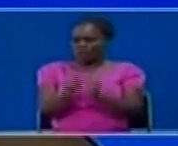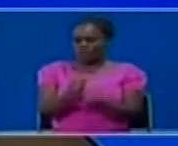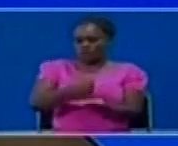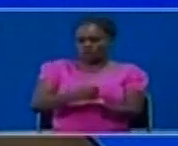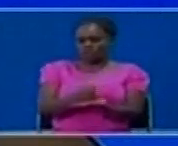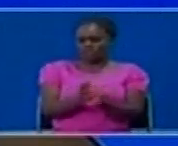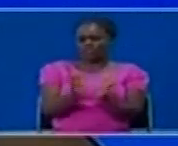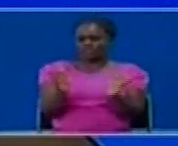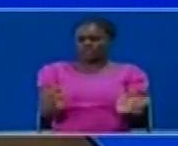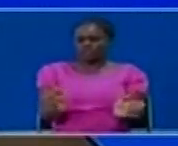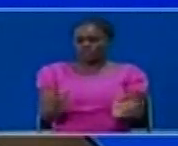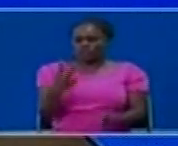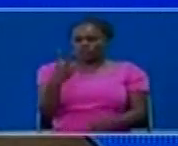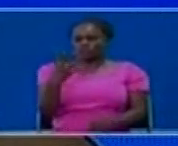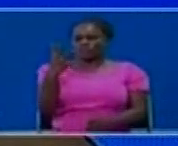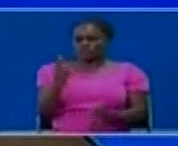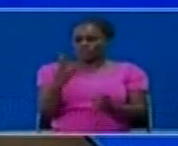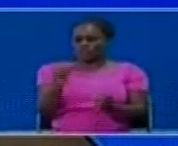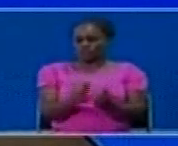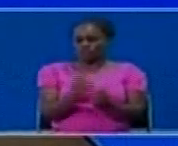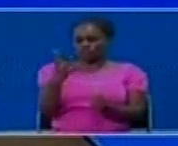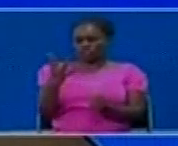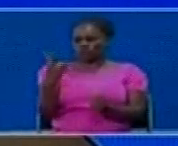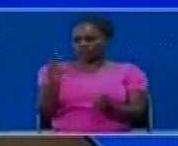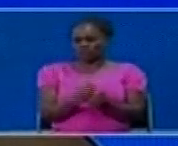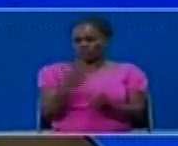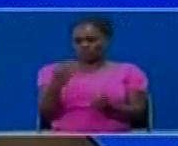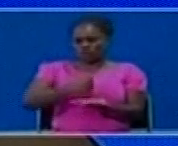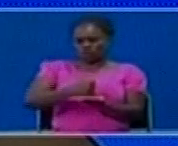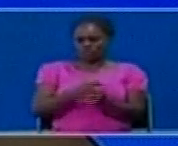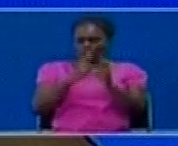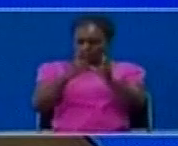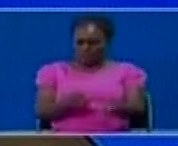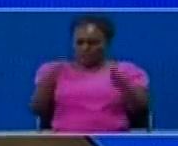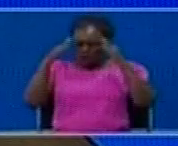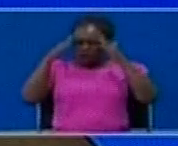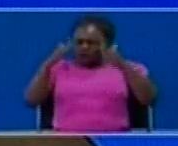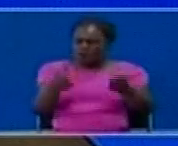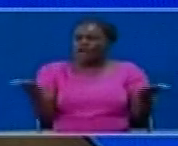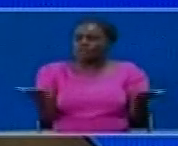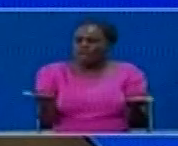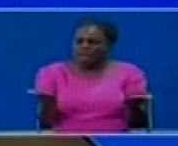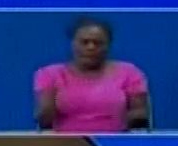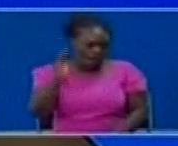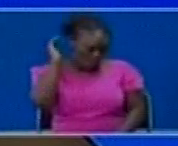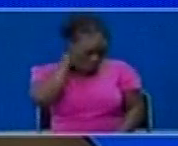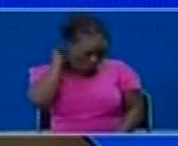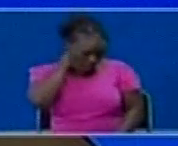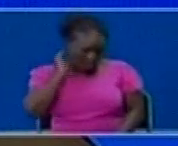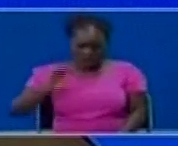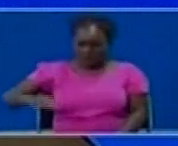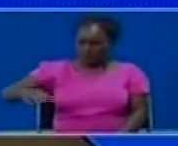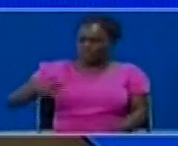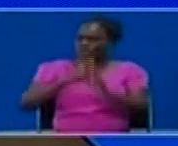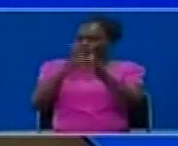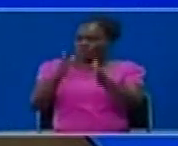Auditor General in his 2014-2015 audit report. Our focus tonight is Muranga County. And as Murimi